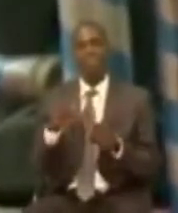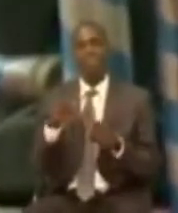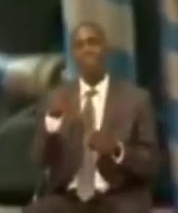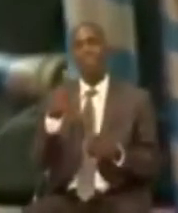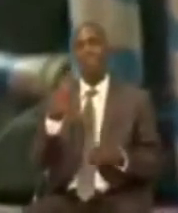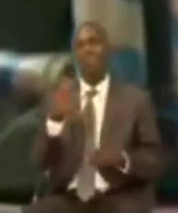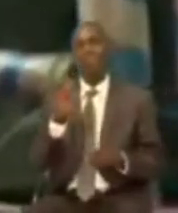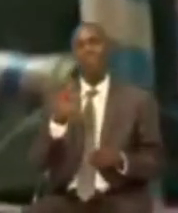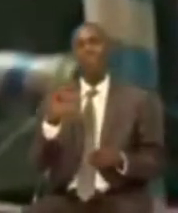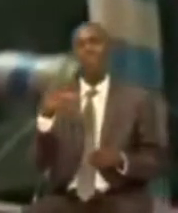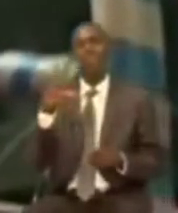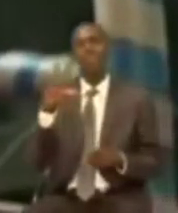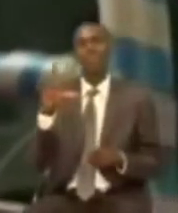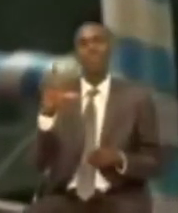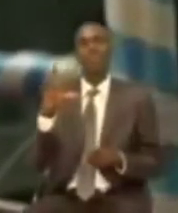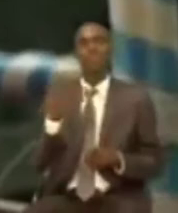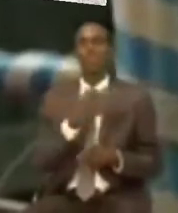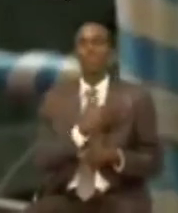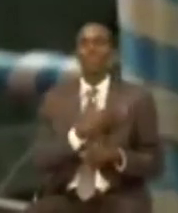and nothing